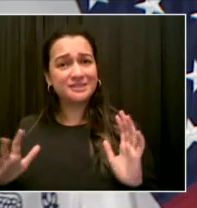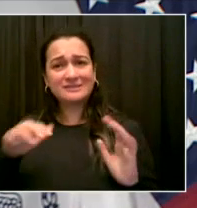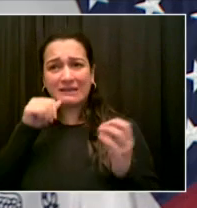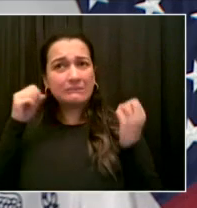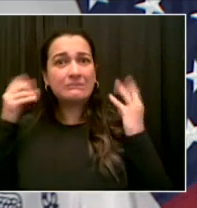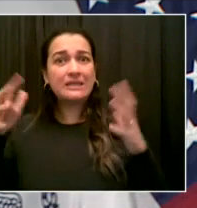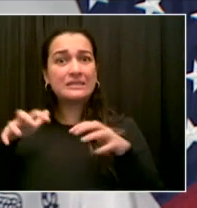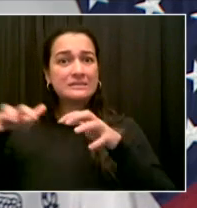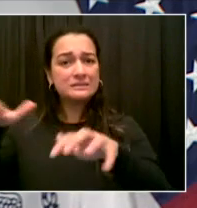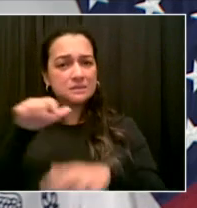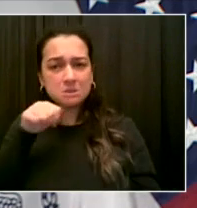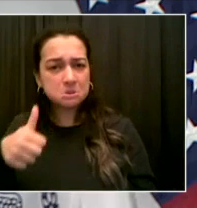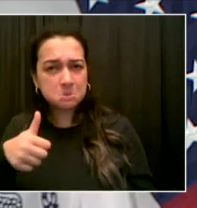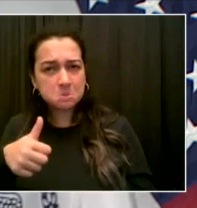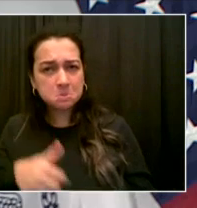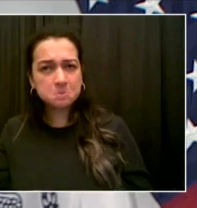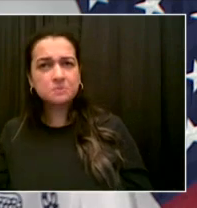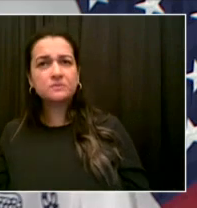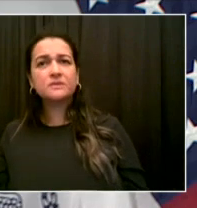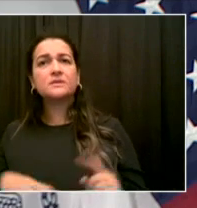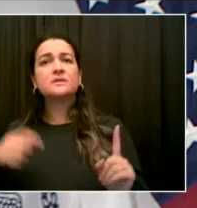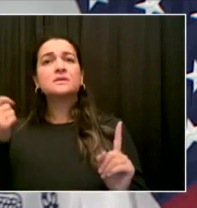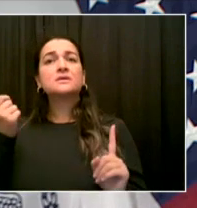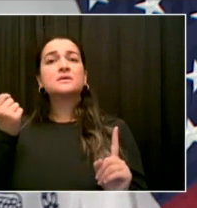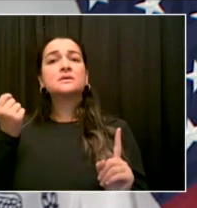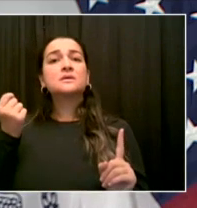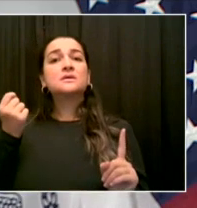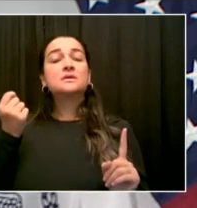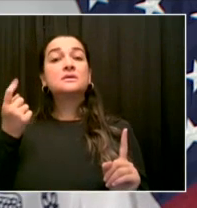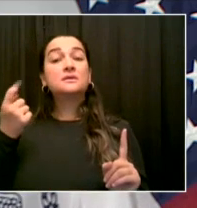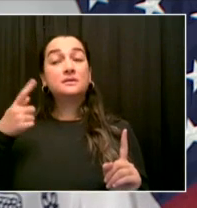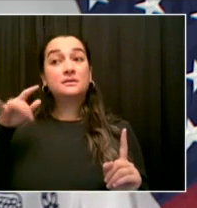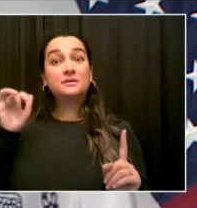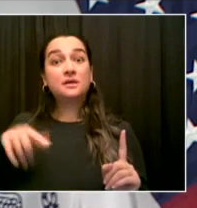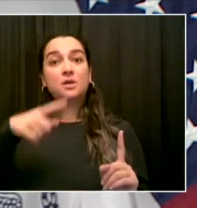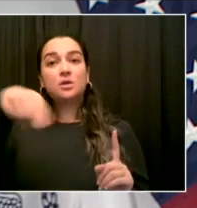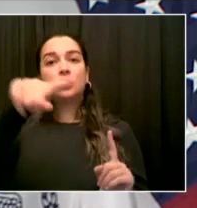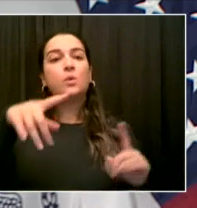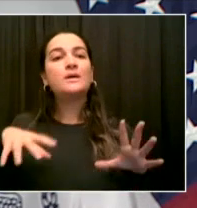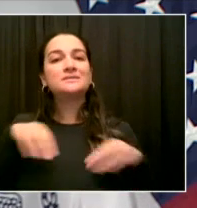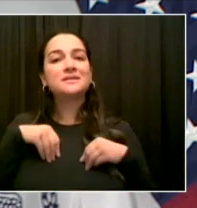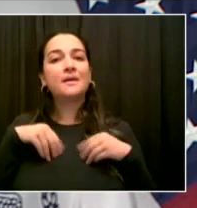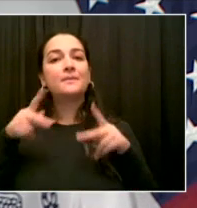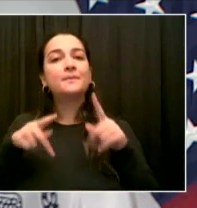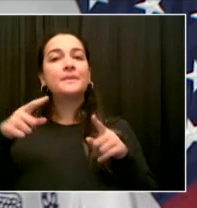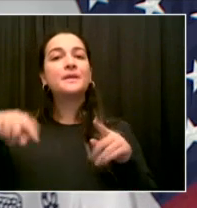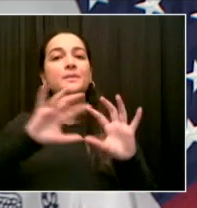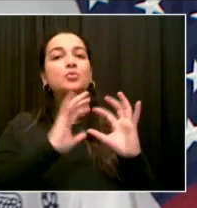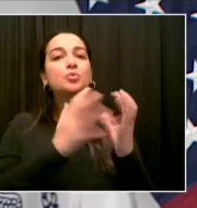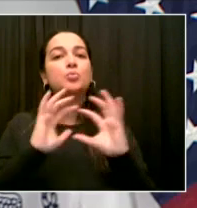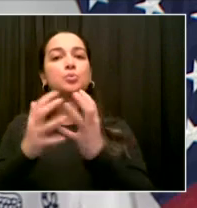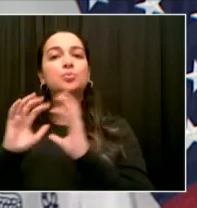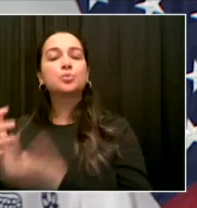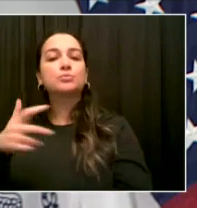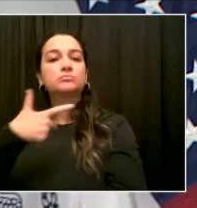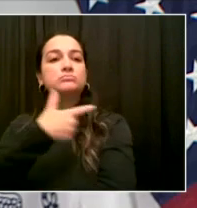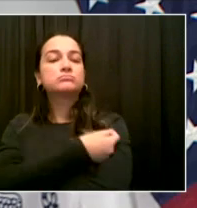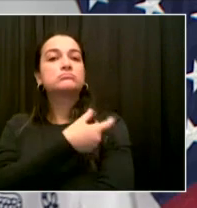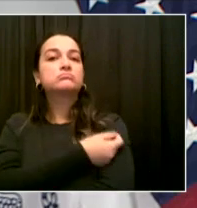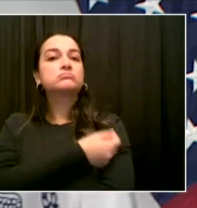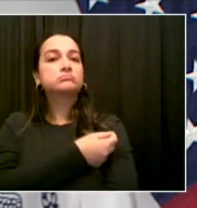there's ease of access now. What more can you do, can the city do? Have you thought about incentivizing for employees who don't want to get